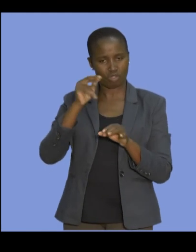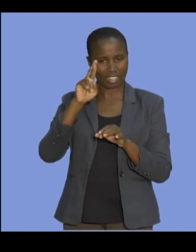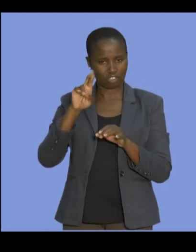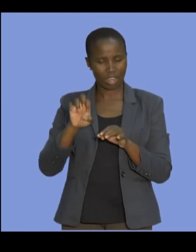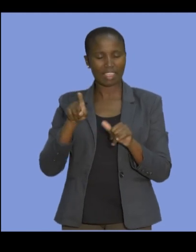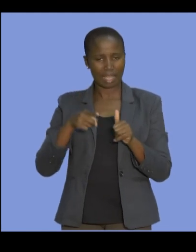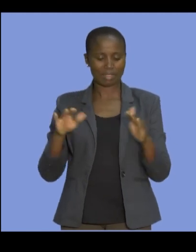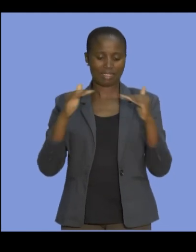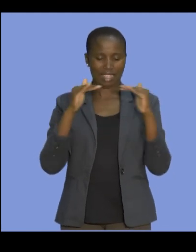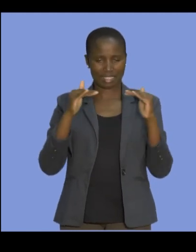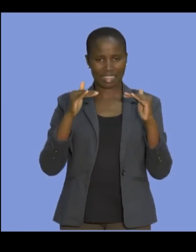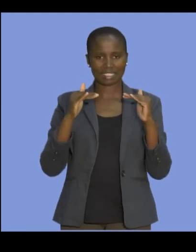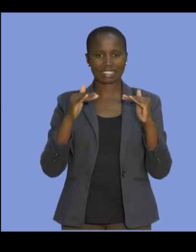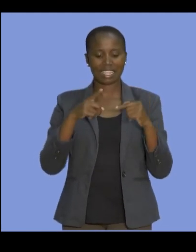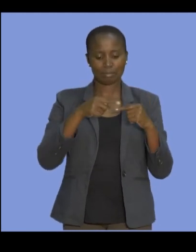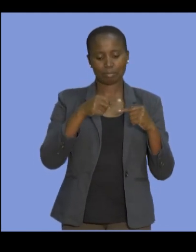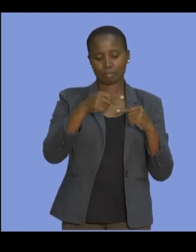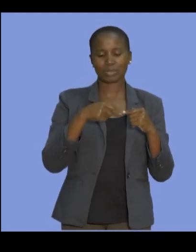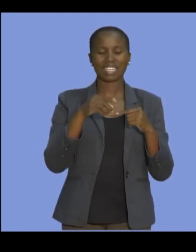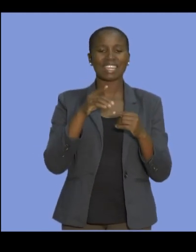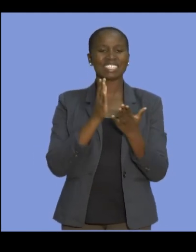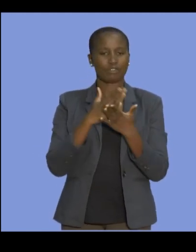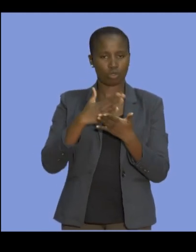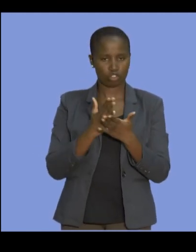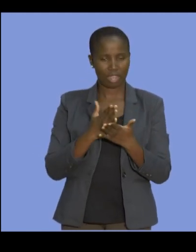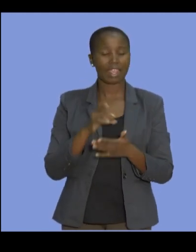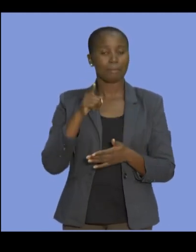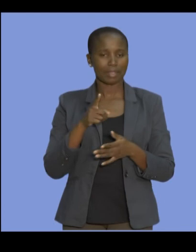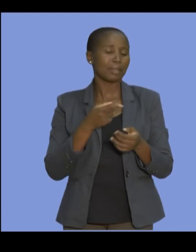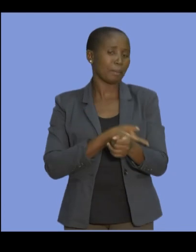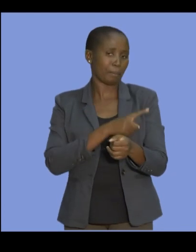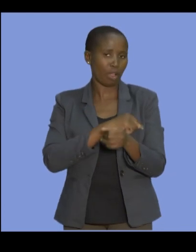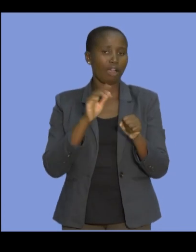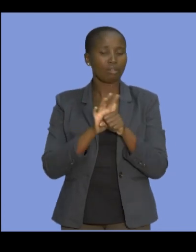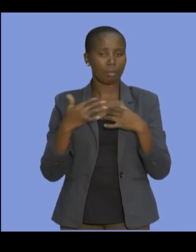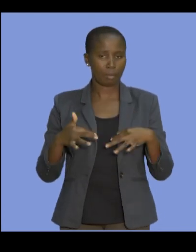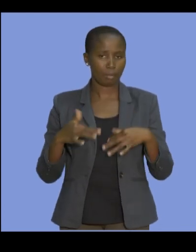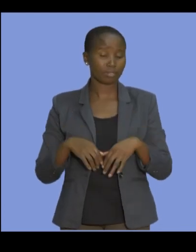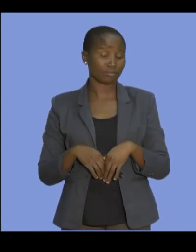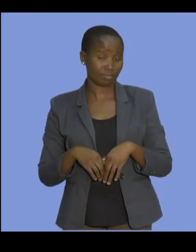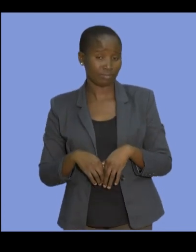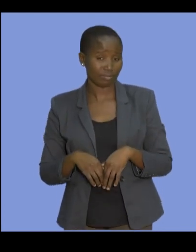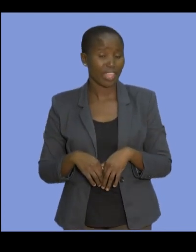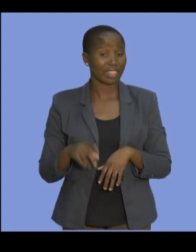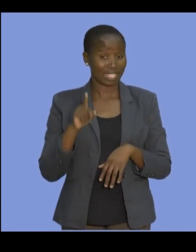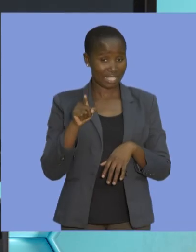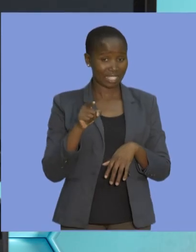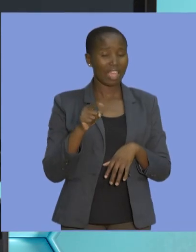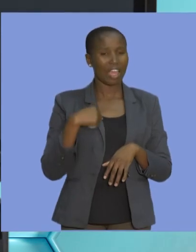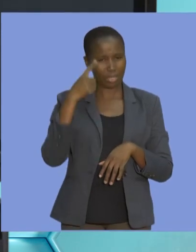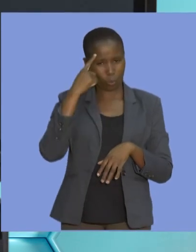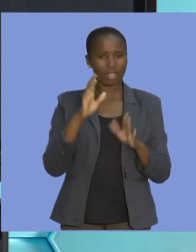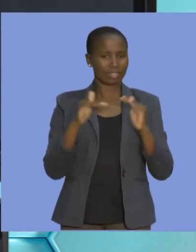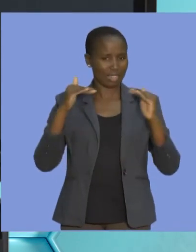is a powerful measure of dispersion. I think the standard deviation wins. If I look